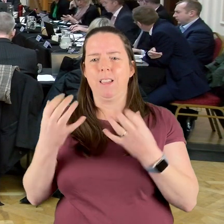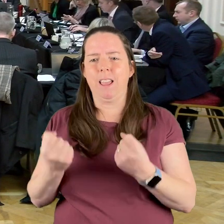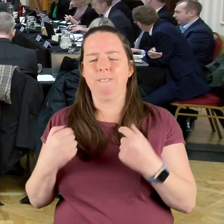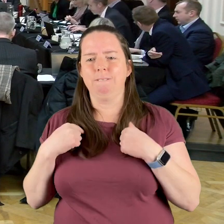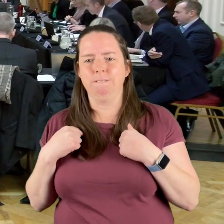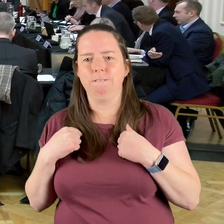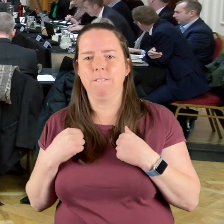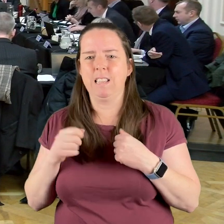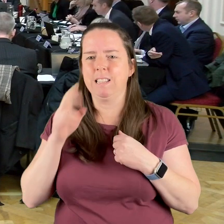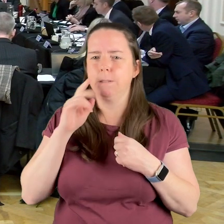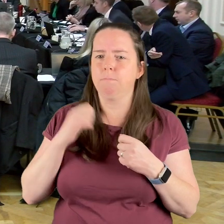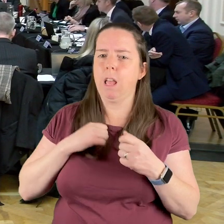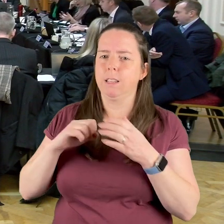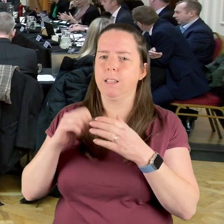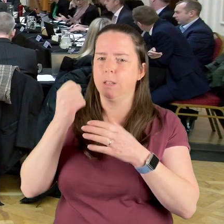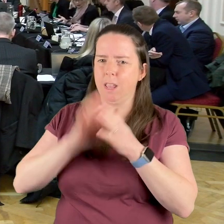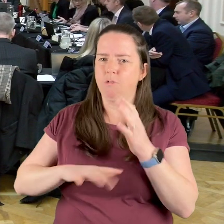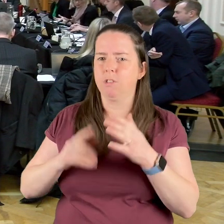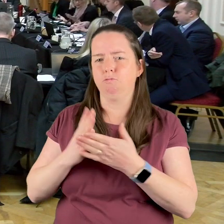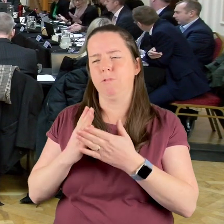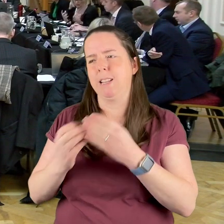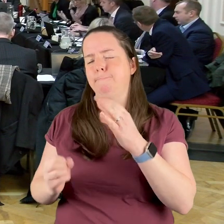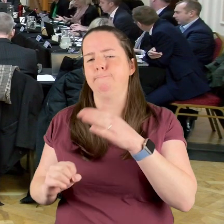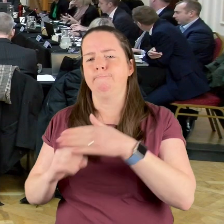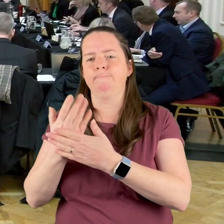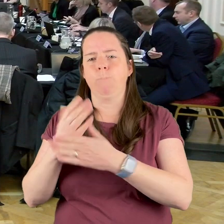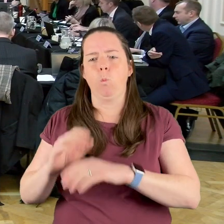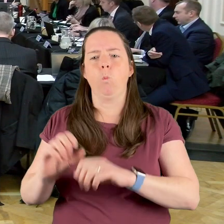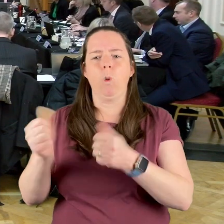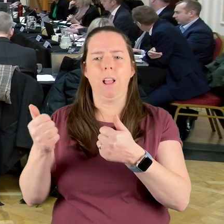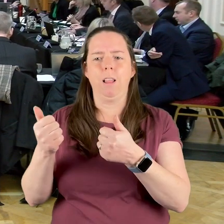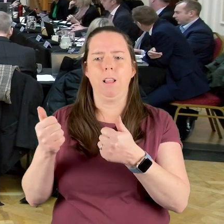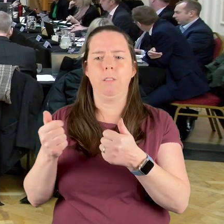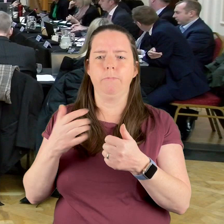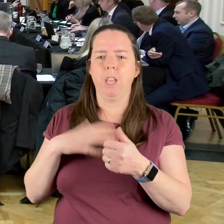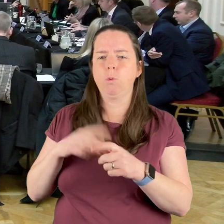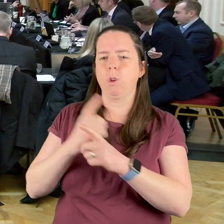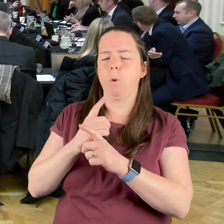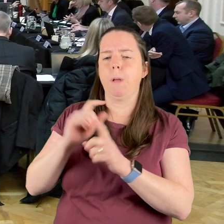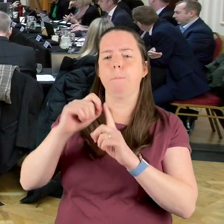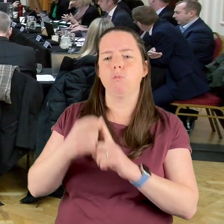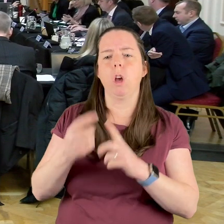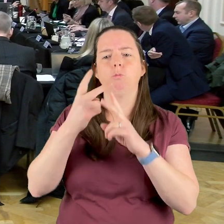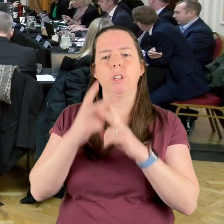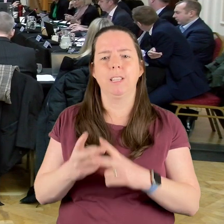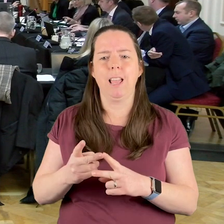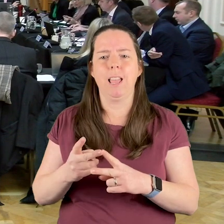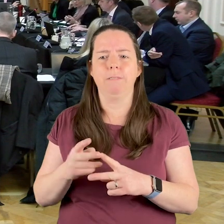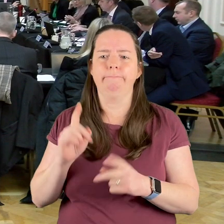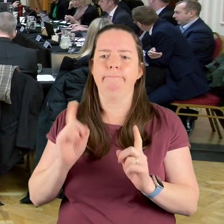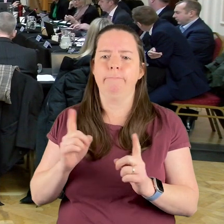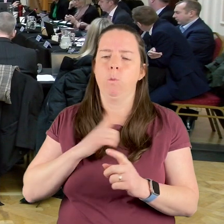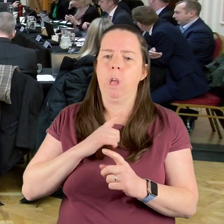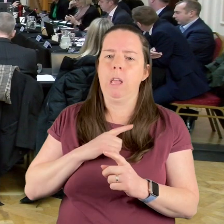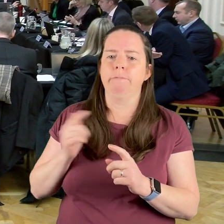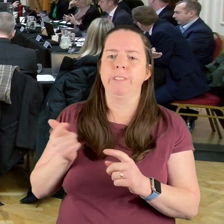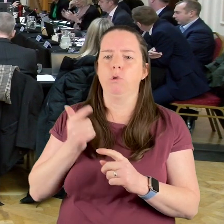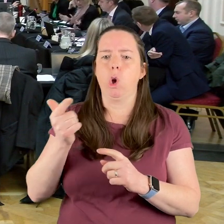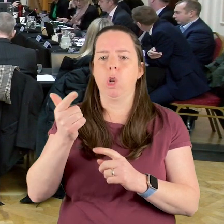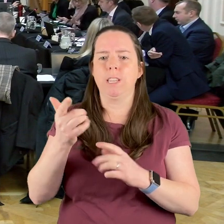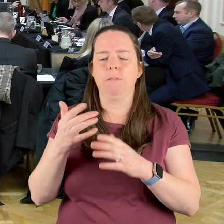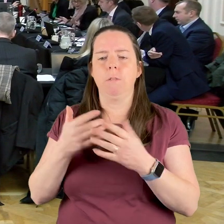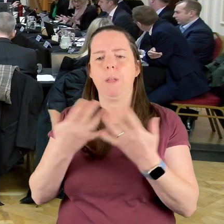through a couple of different lenses, and I see it. My experience is that this is really developing well. I just wanted to talk a bit